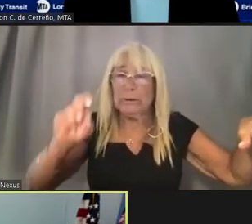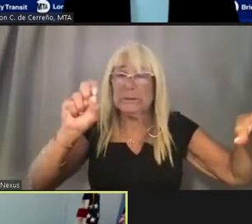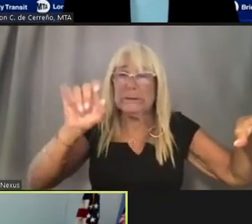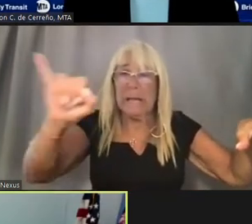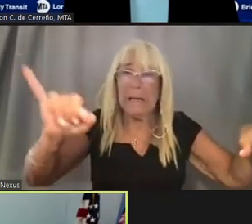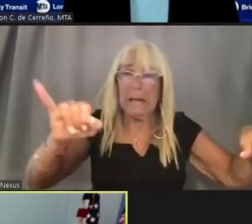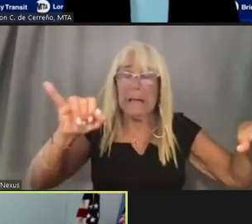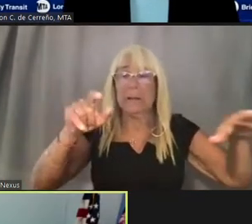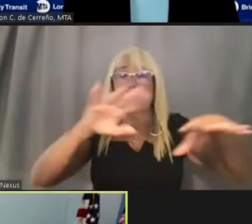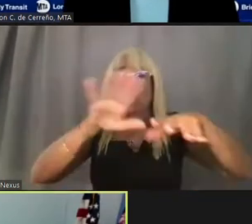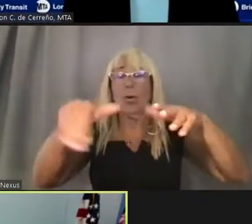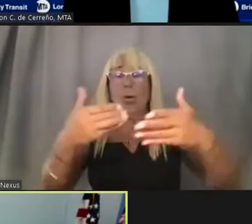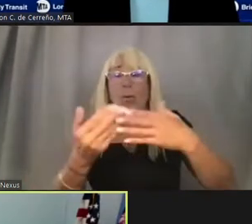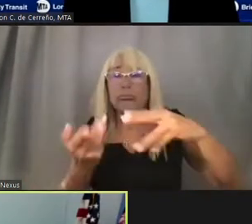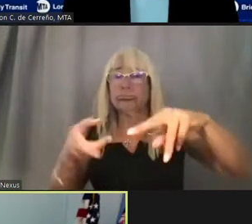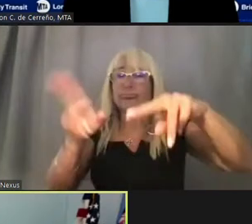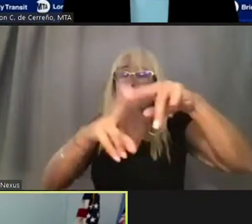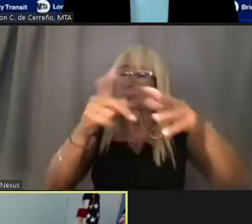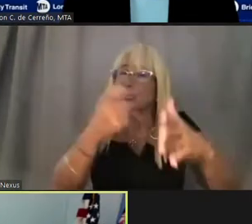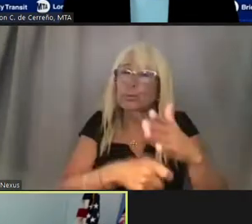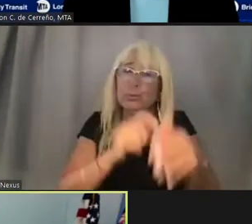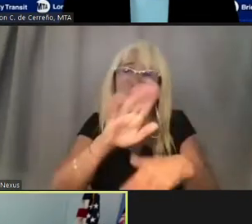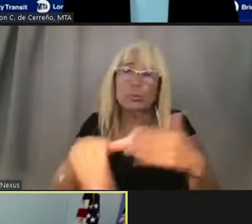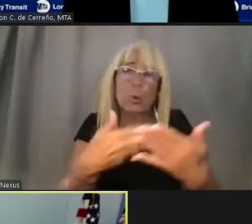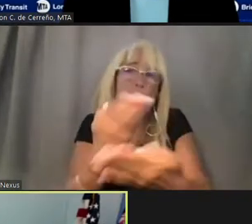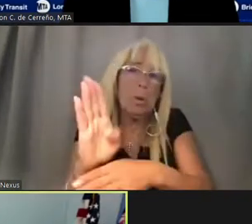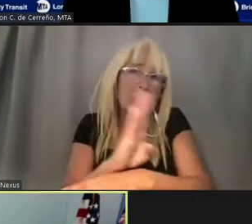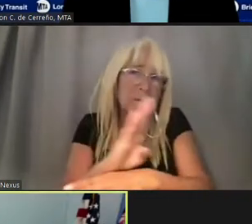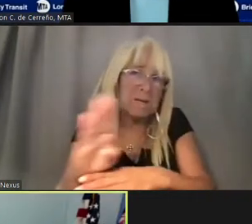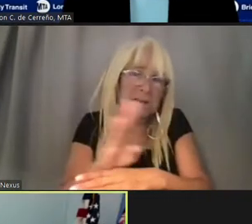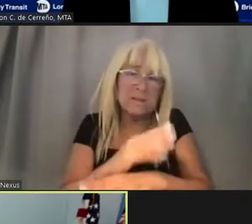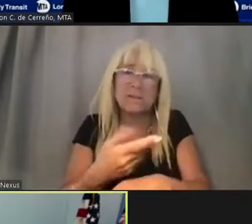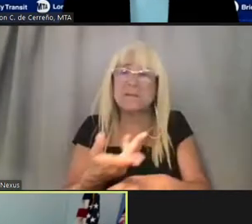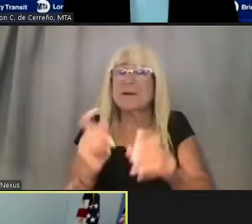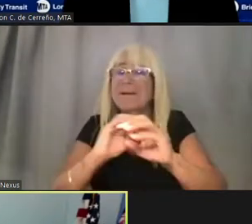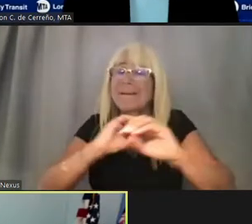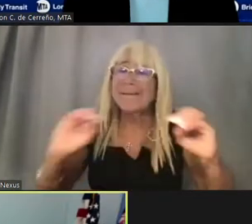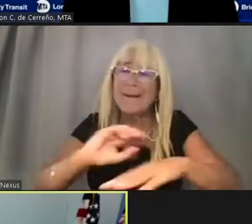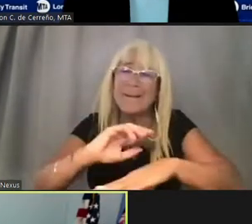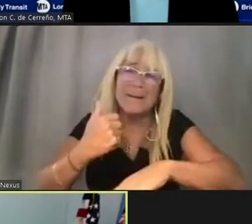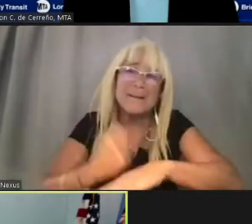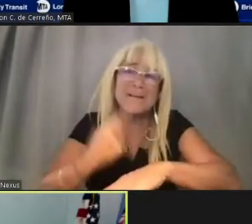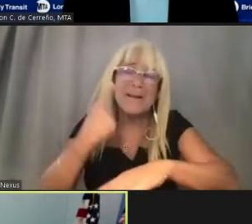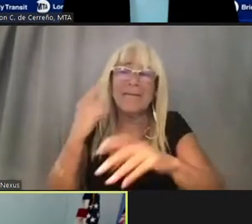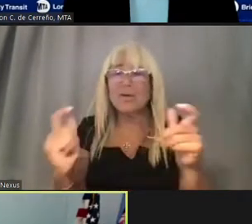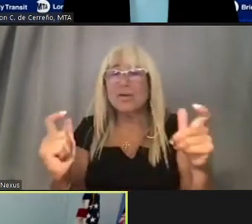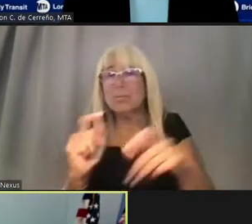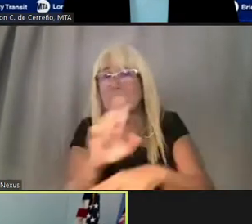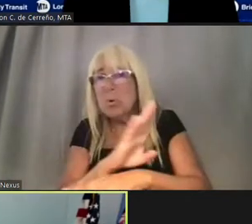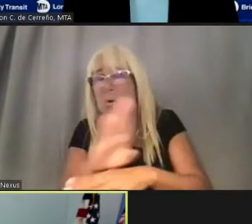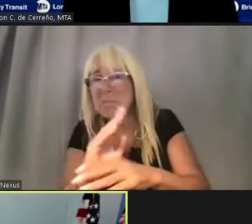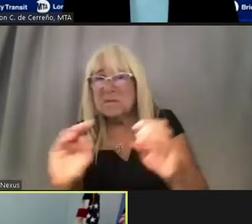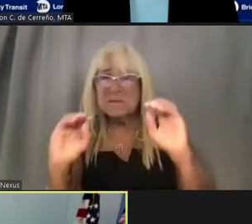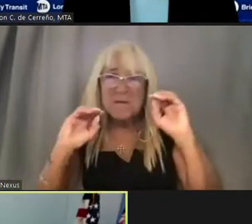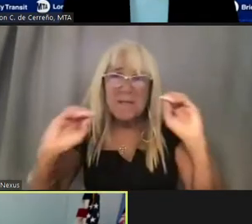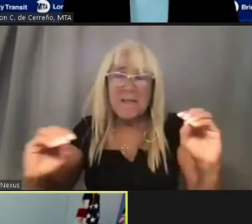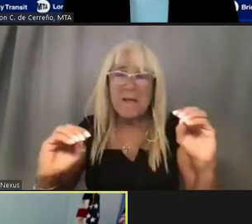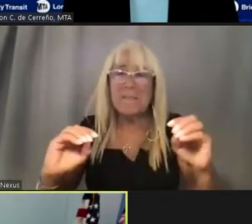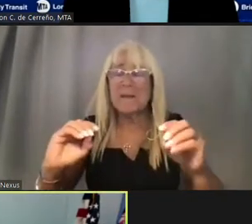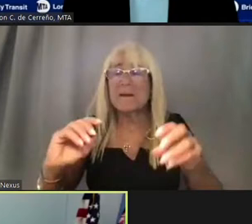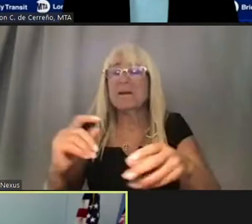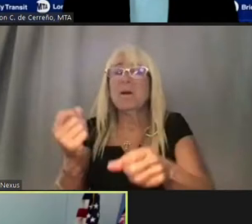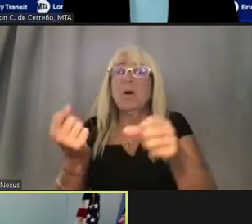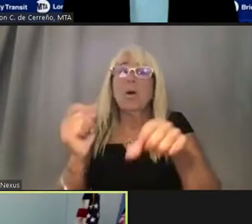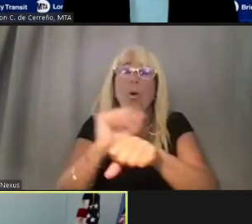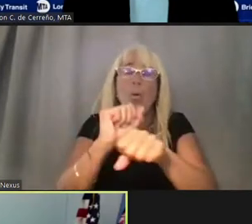costs for every business in New York City there are no car valves for small businesses or the working drivers will be hit twice by